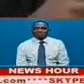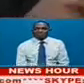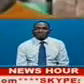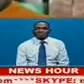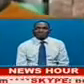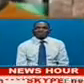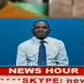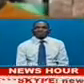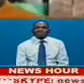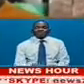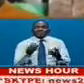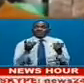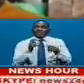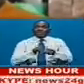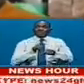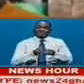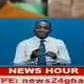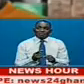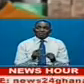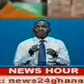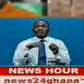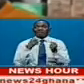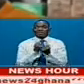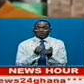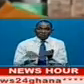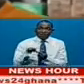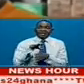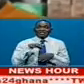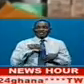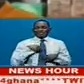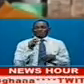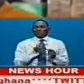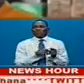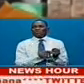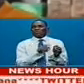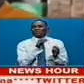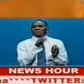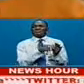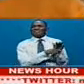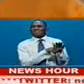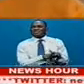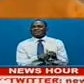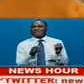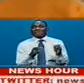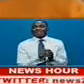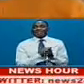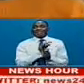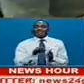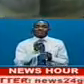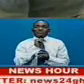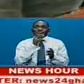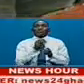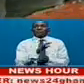go through. It's time that the society accept them. The stigmatization is too much, and because of that, they don't want